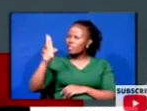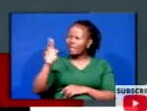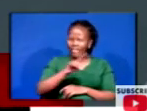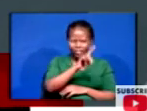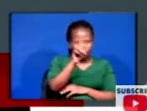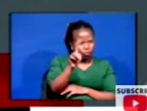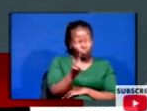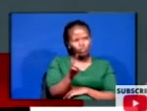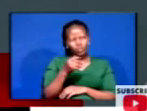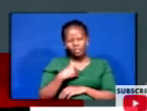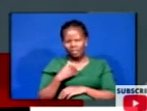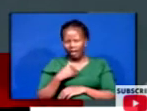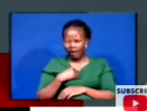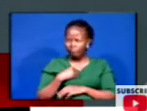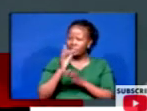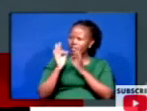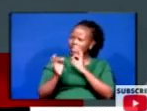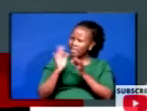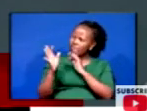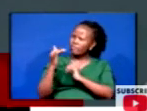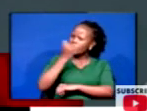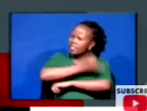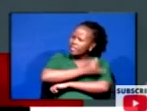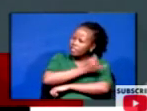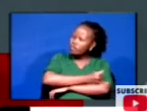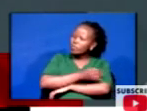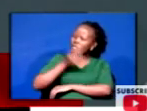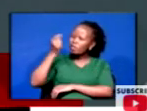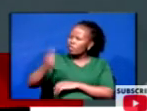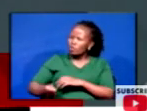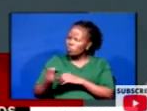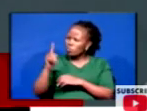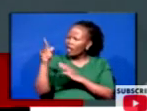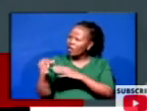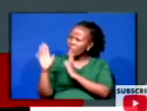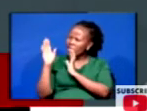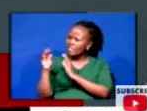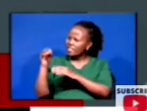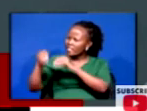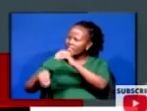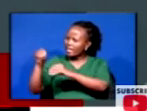Can an institution rule one way in an election petition